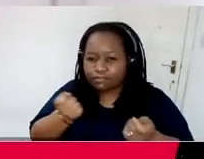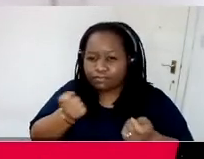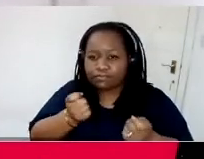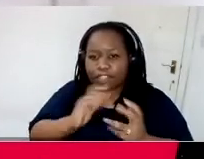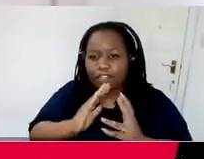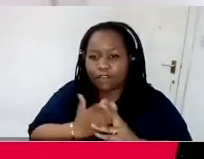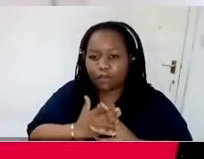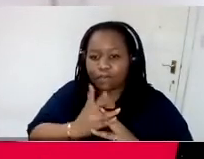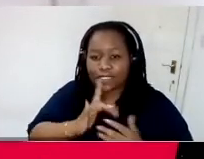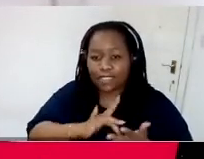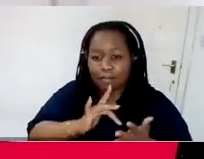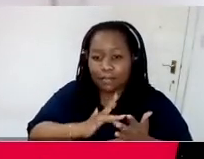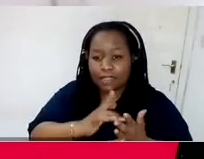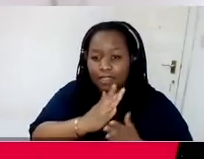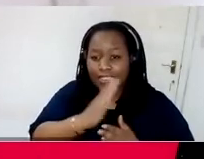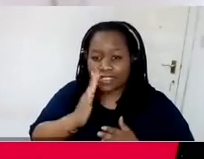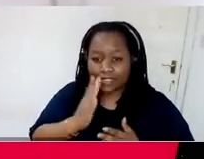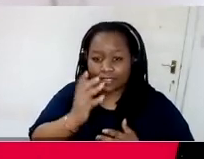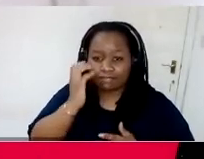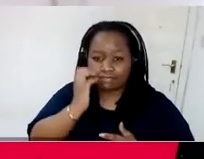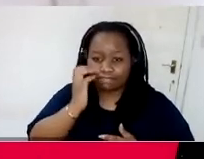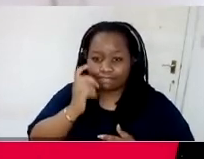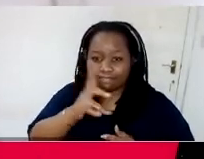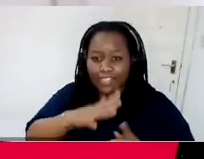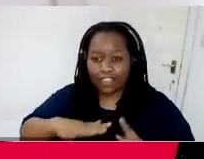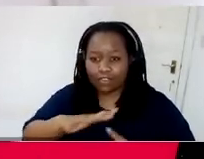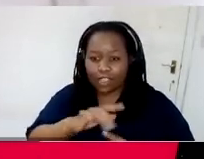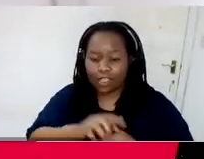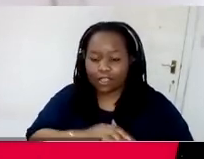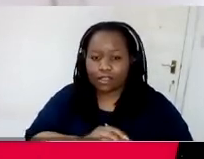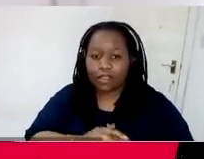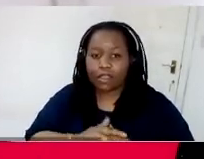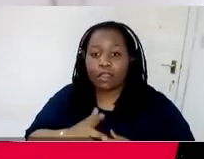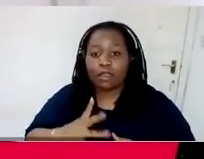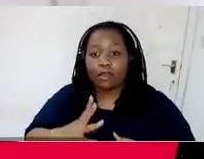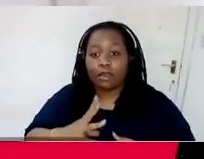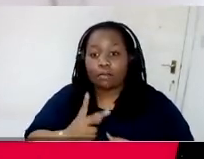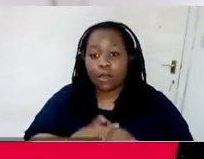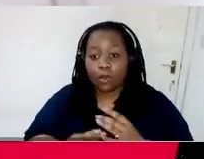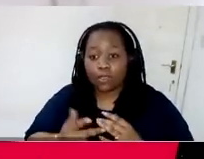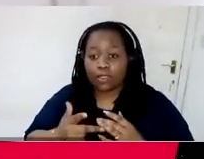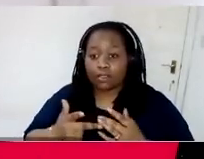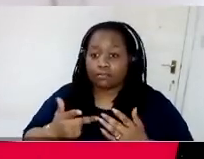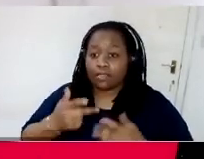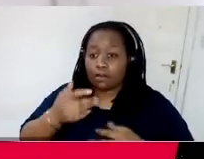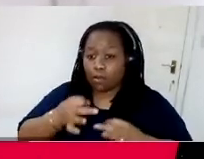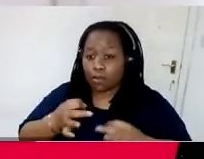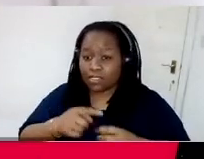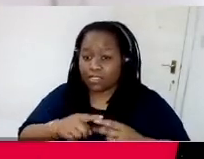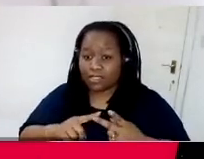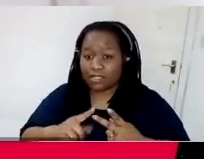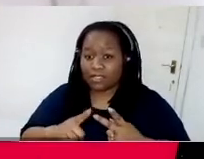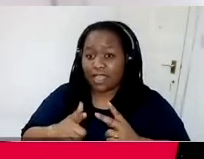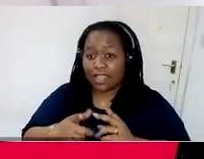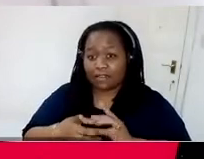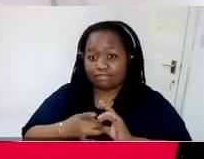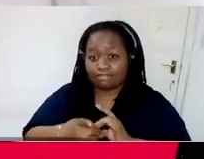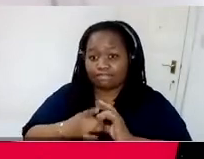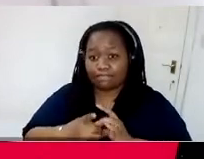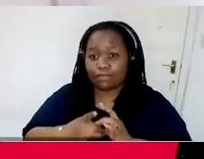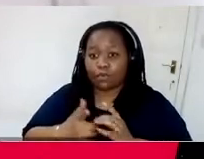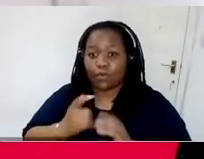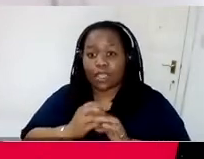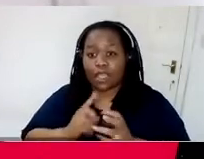both in terms of British military and economic power, and maintaining relations with Gulf regimes and